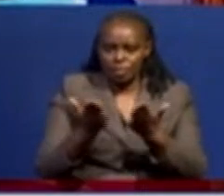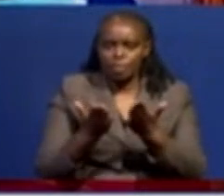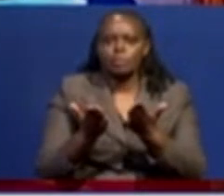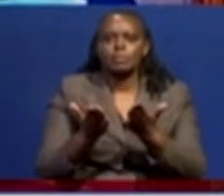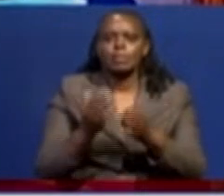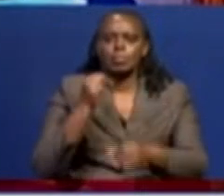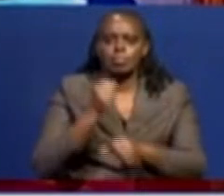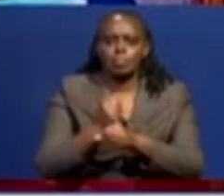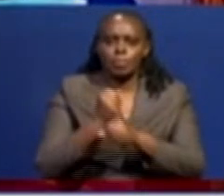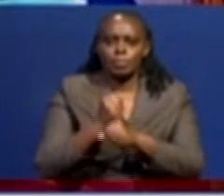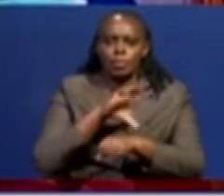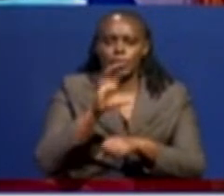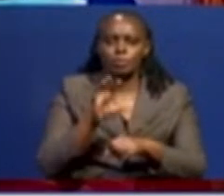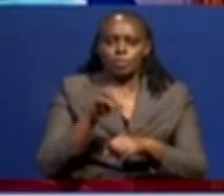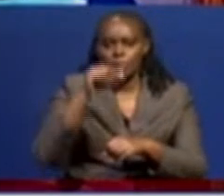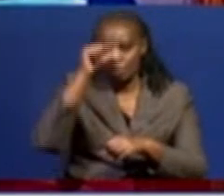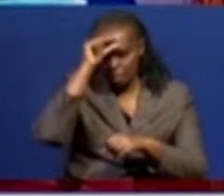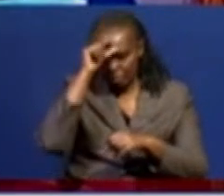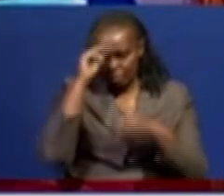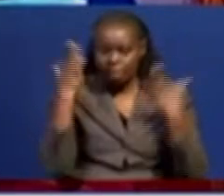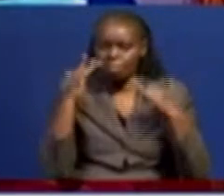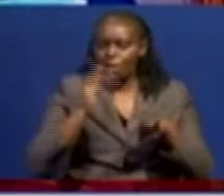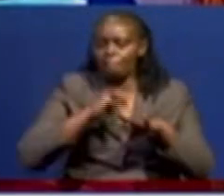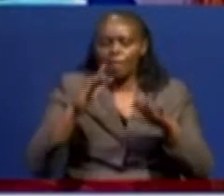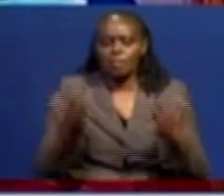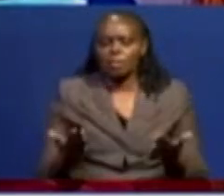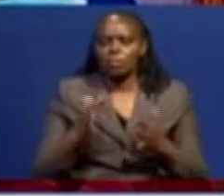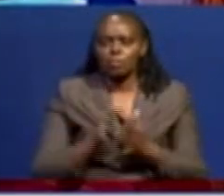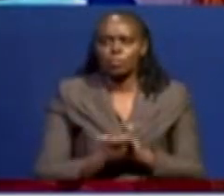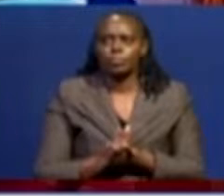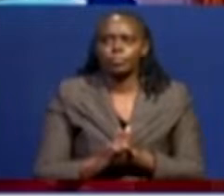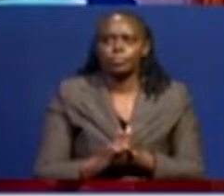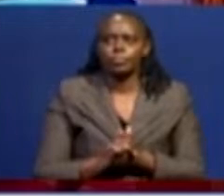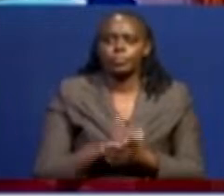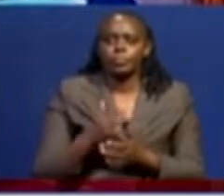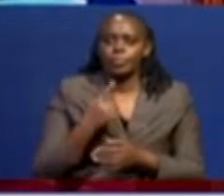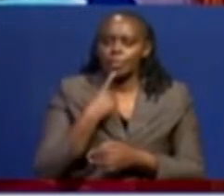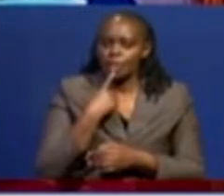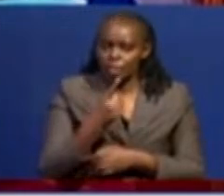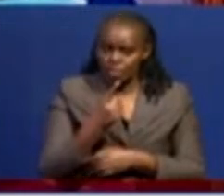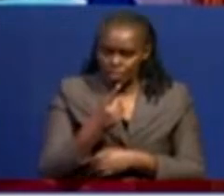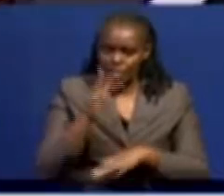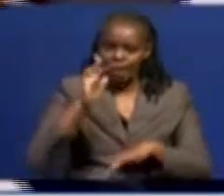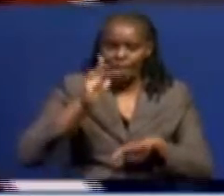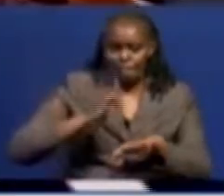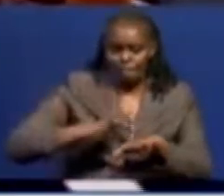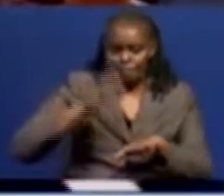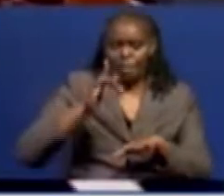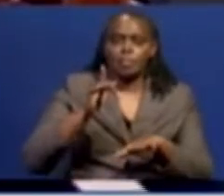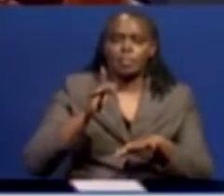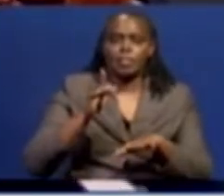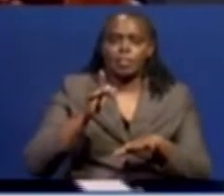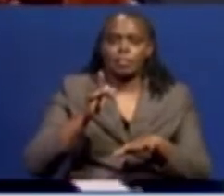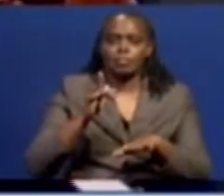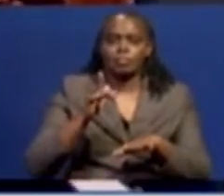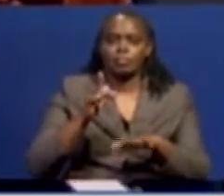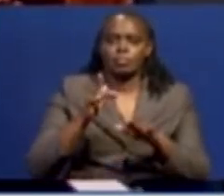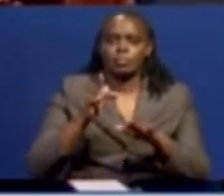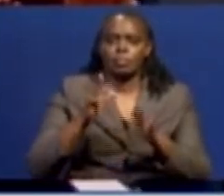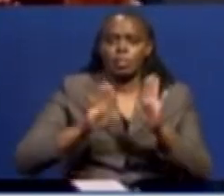and the performance of the county government of Meru? I have said it has